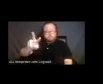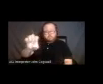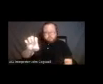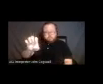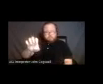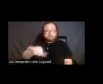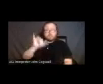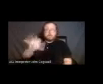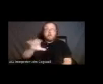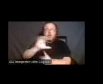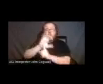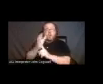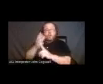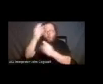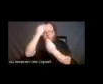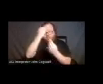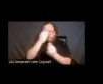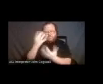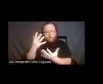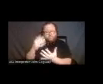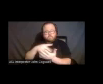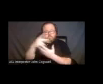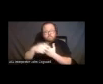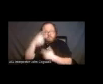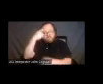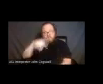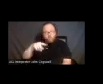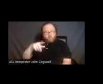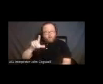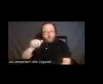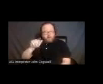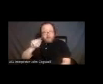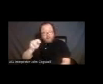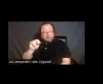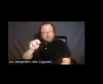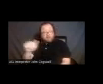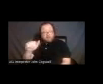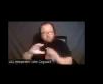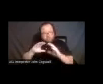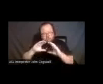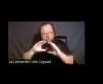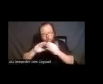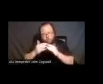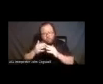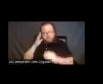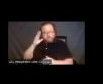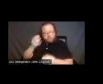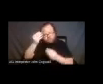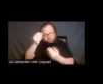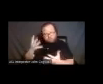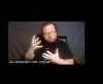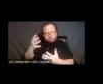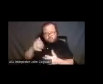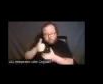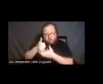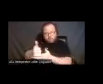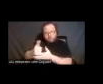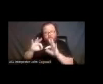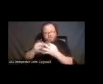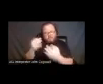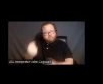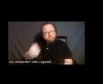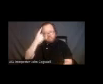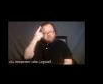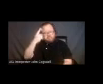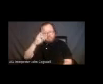is a culturally informed program for the Latina community that helps family members understand the initial symptoms of